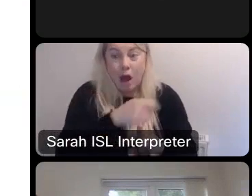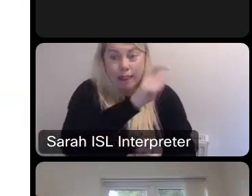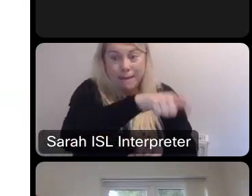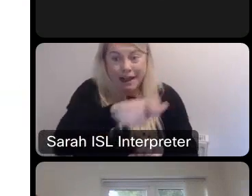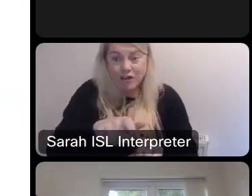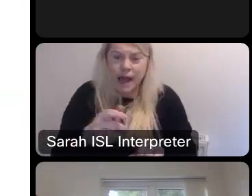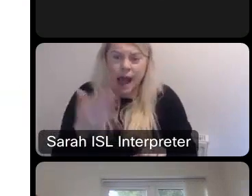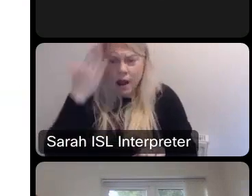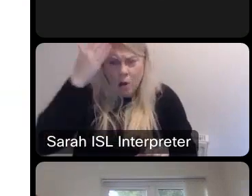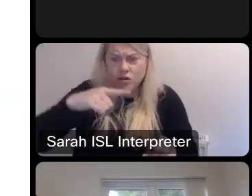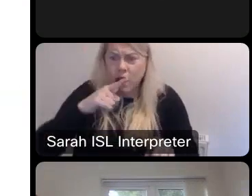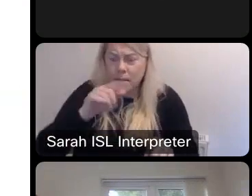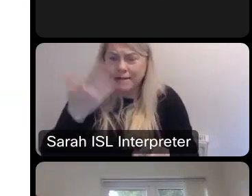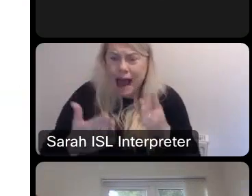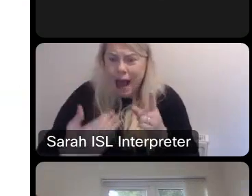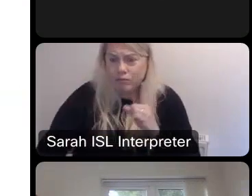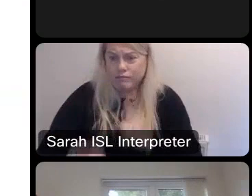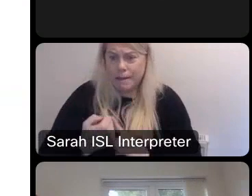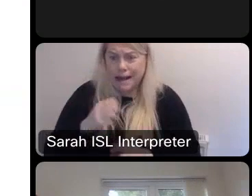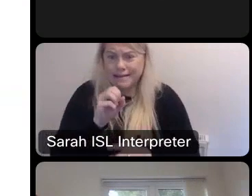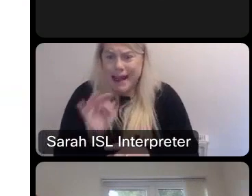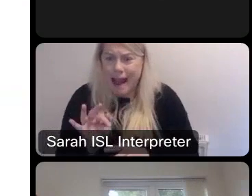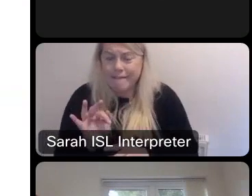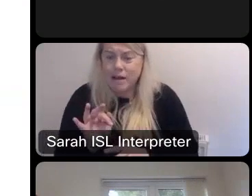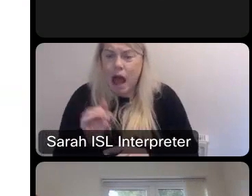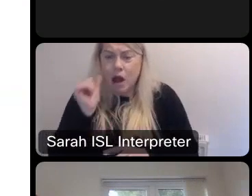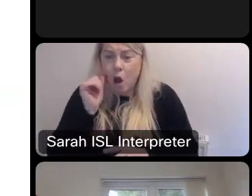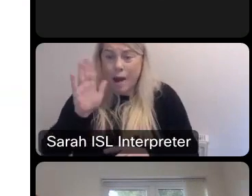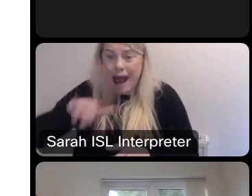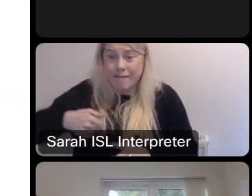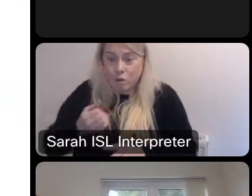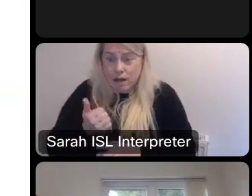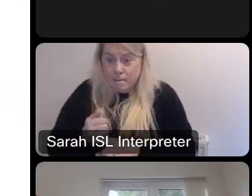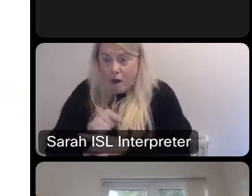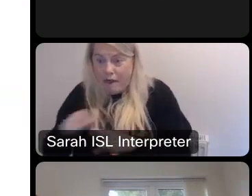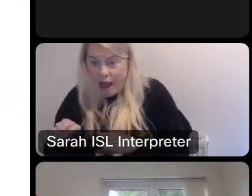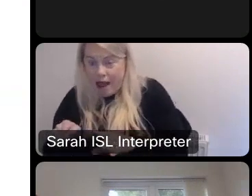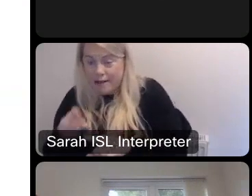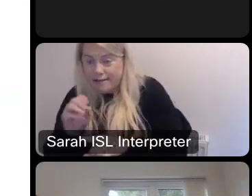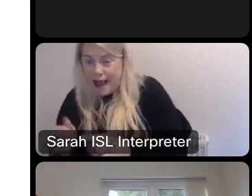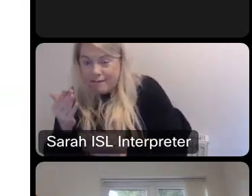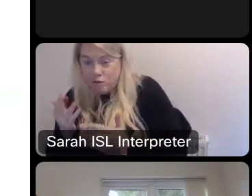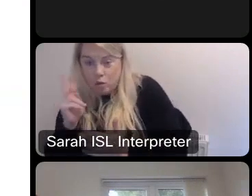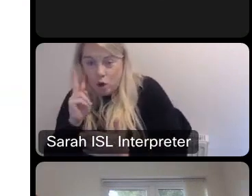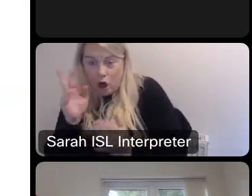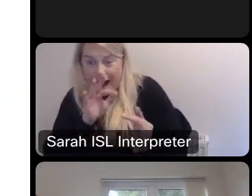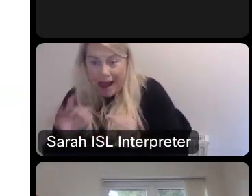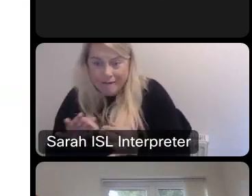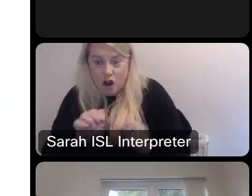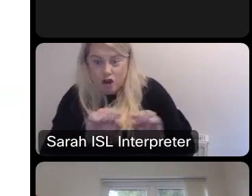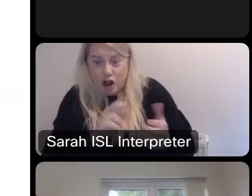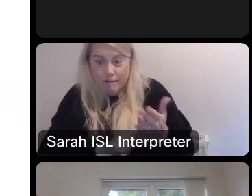know that we have to support staff to look after the patients and the service users and their care,